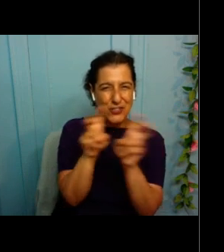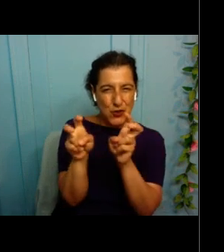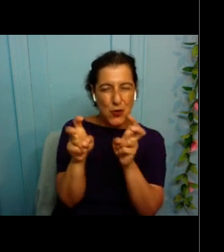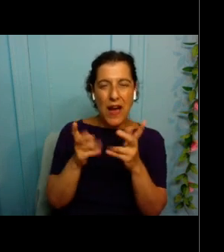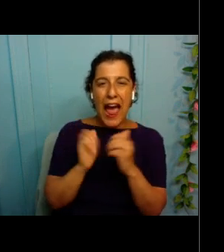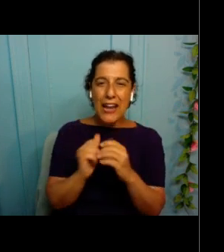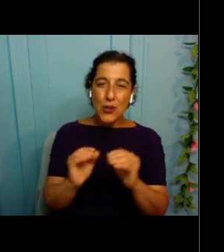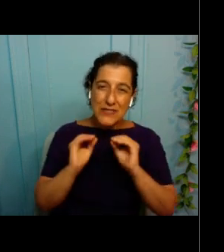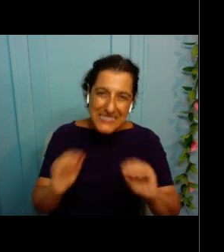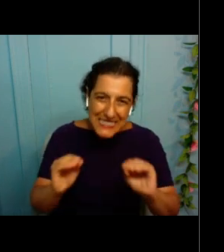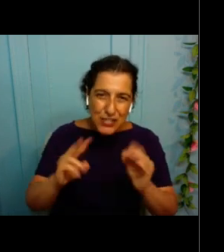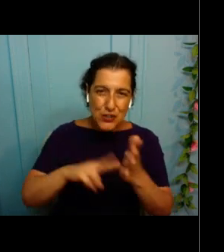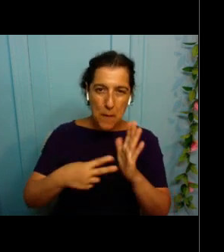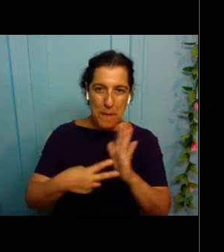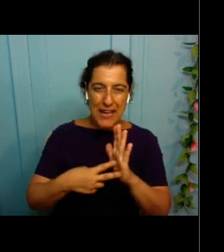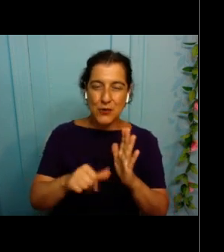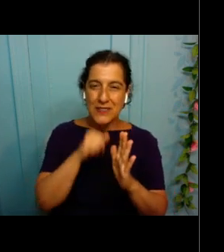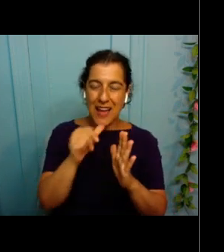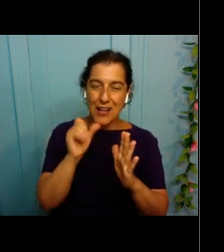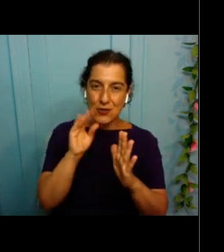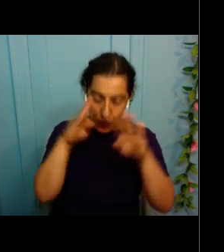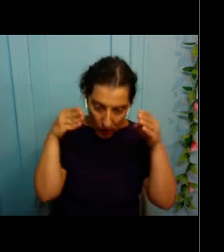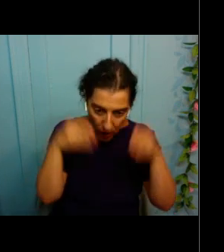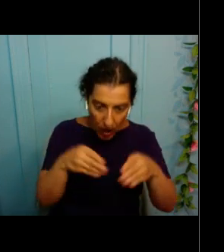so that it's not English-centric?